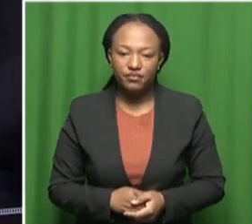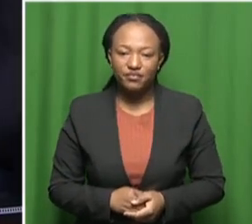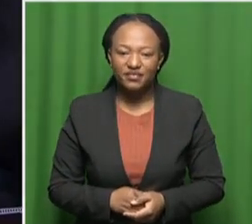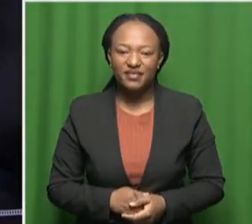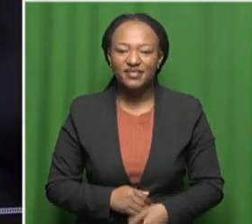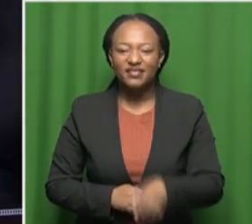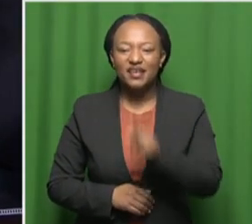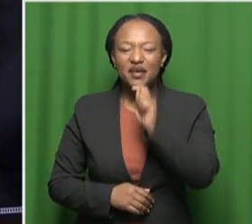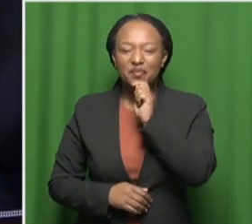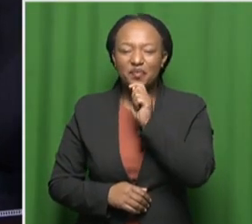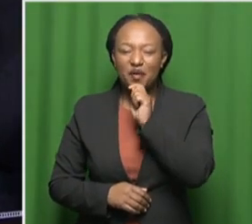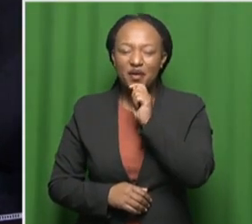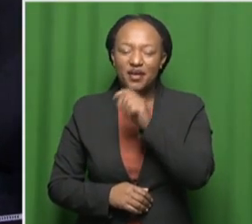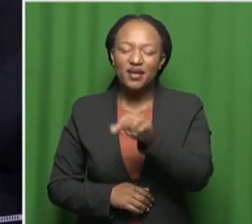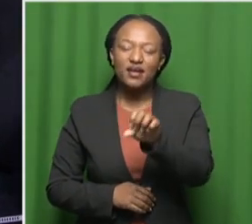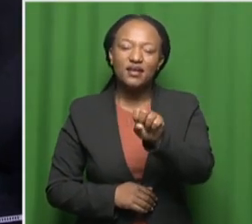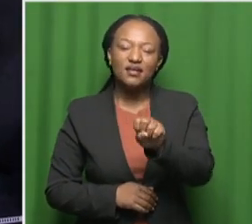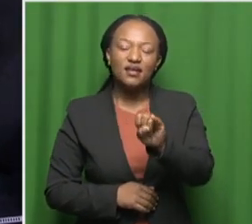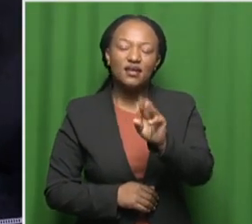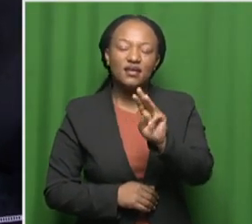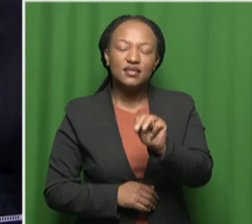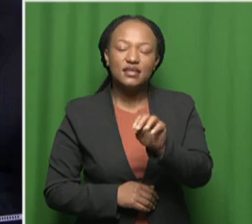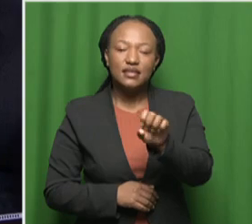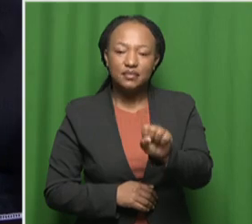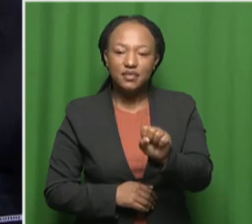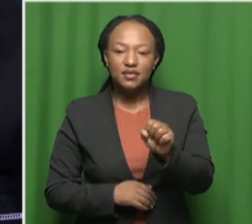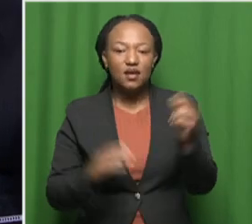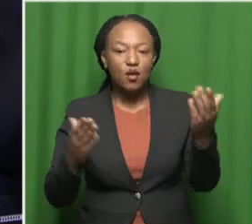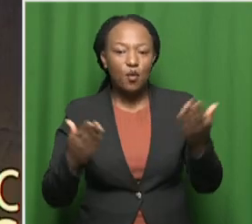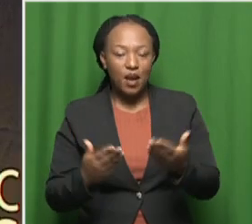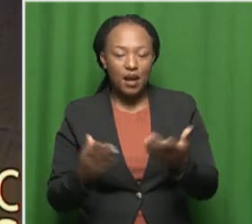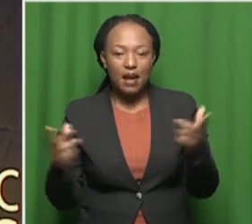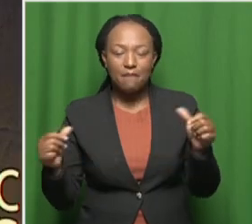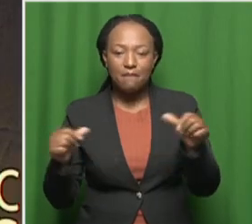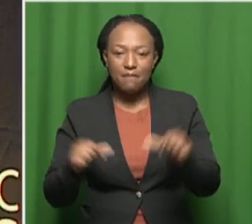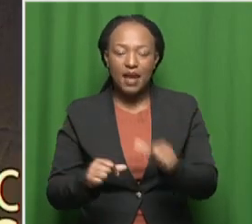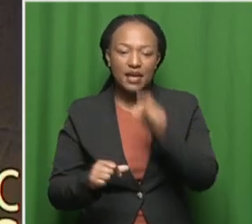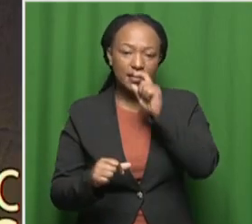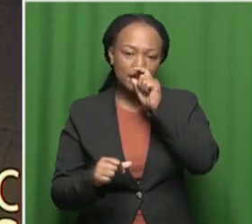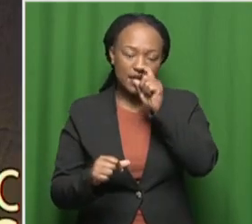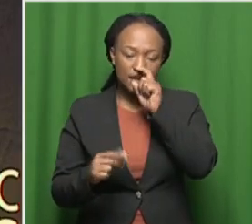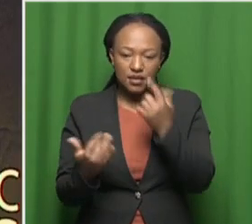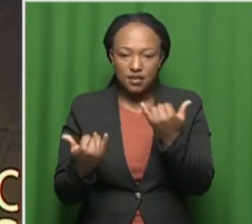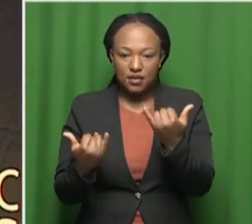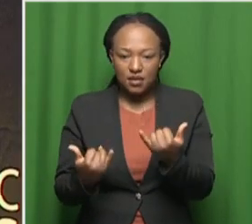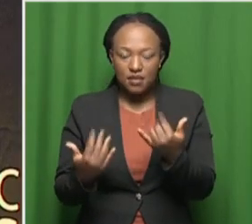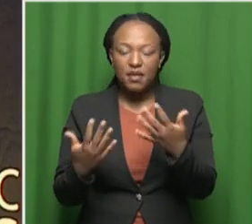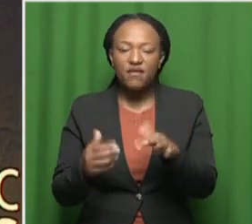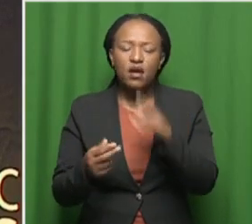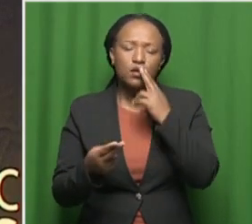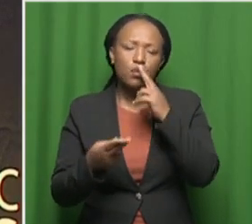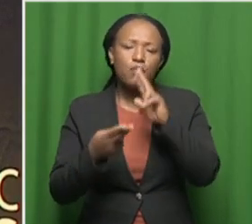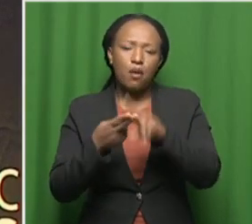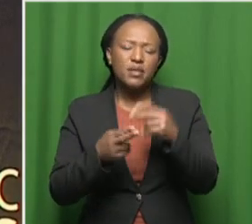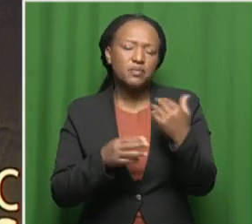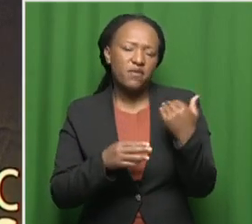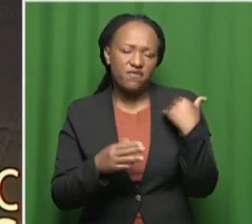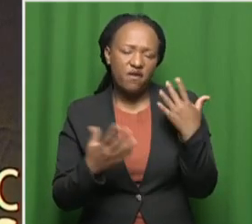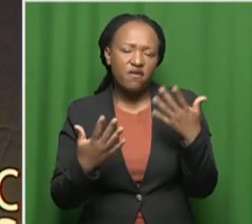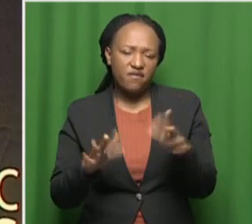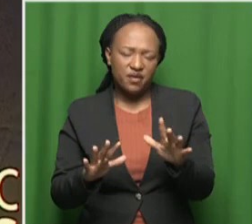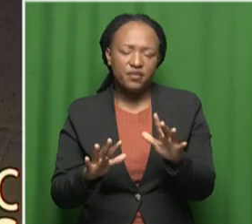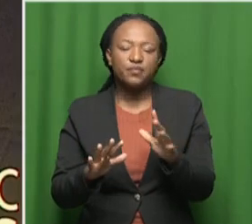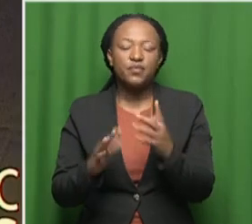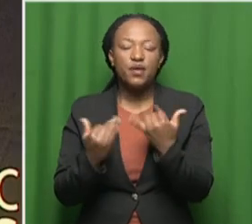Good morning, Simpiwe. Thank you so much. And of course, welcome back to Sandton. And as I promised earlier, I'm now in